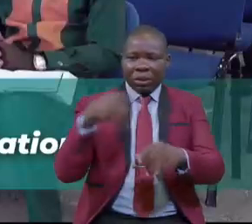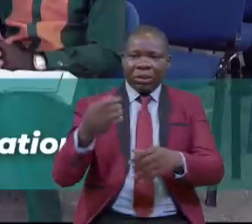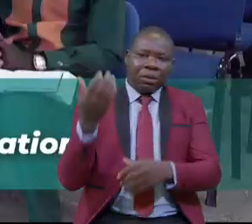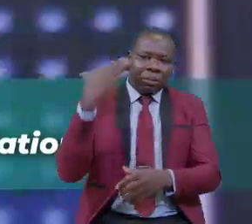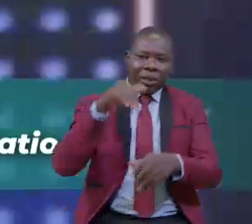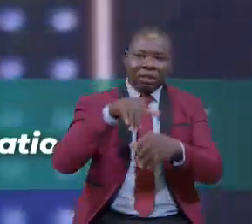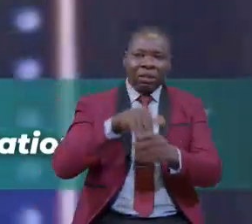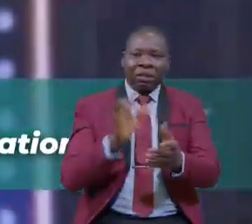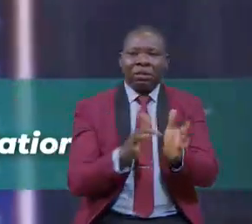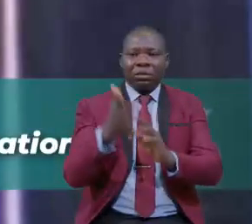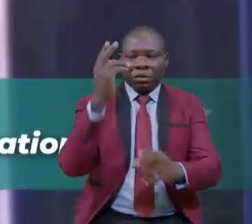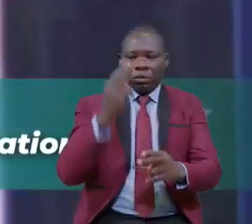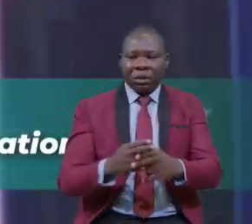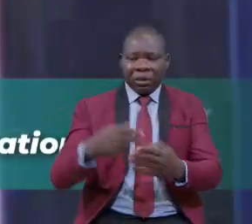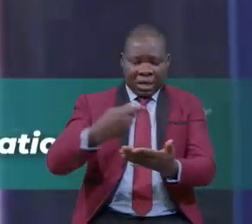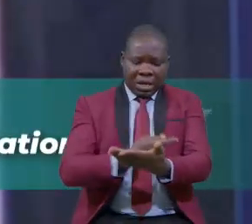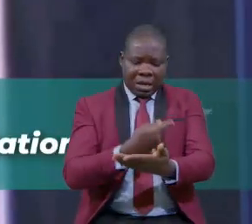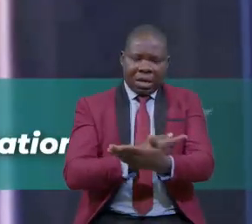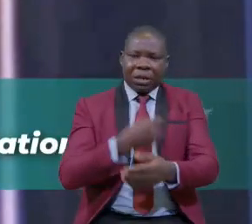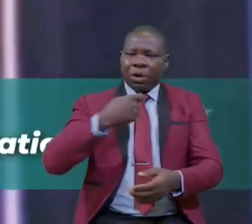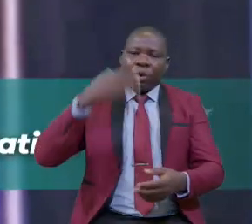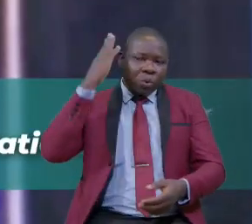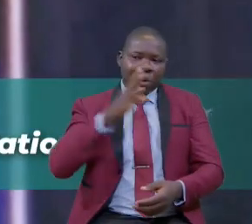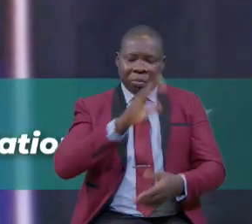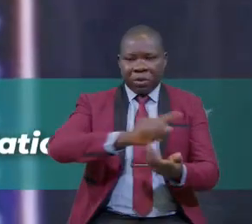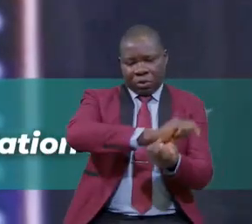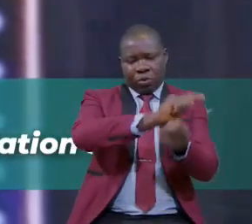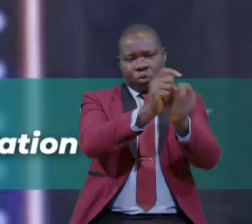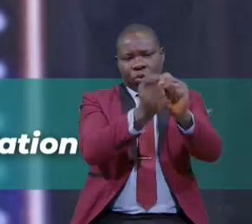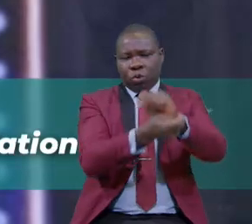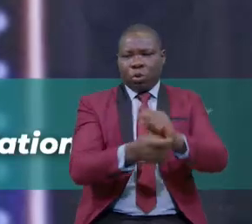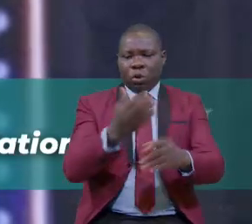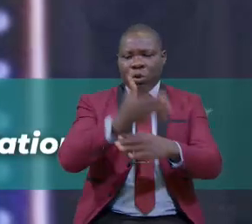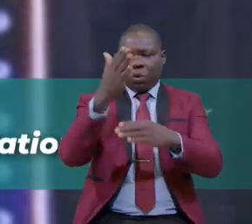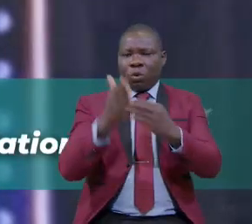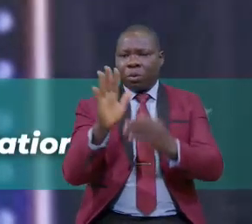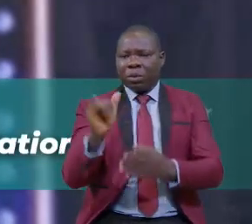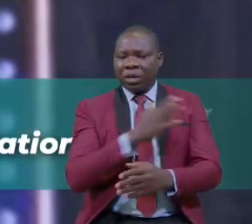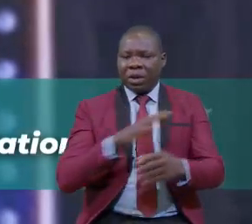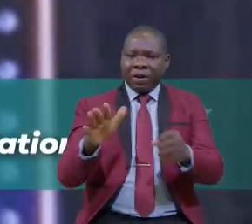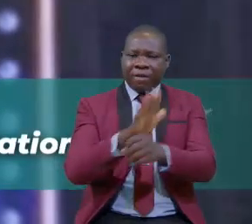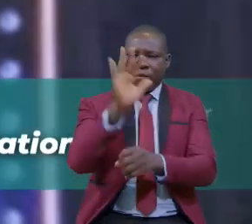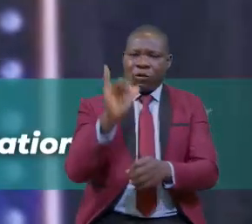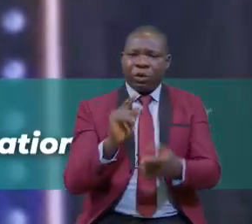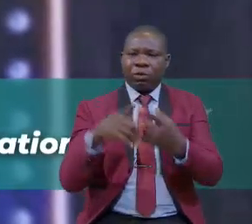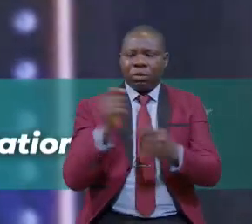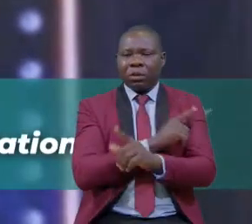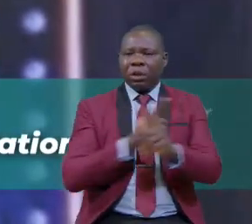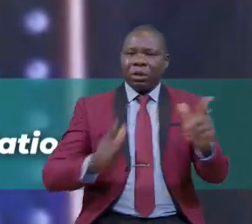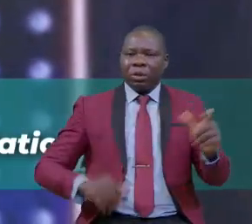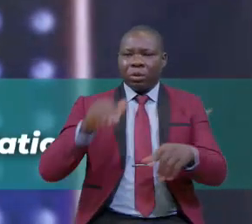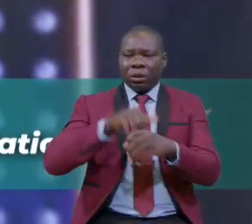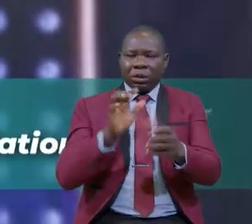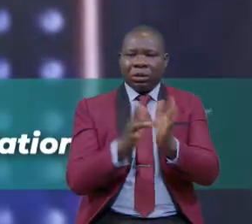turned completely and fully unto the Lord. Amen. And Everyone around you,